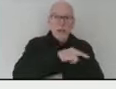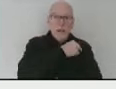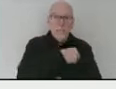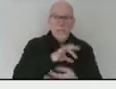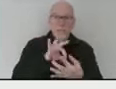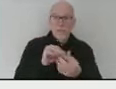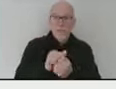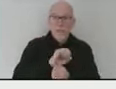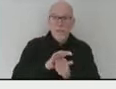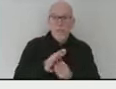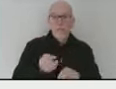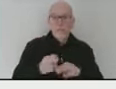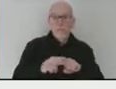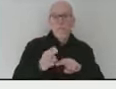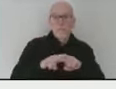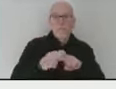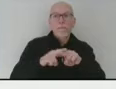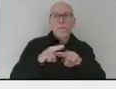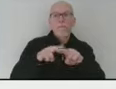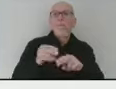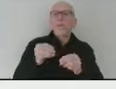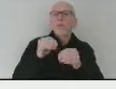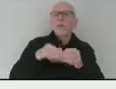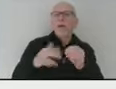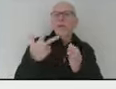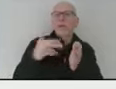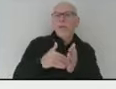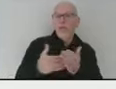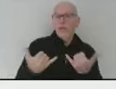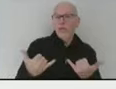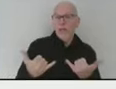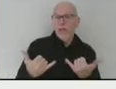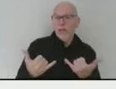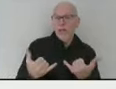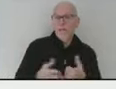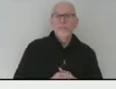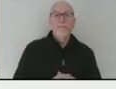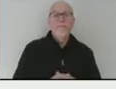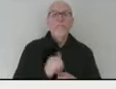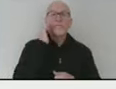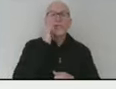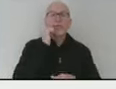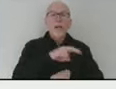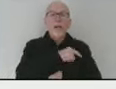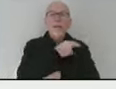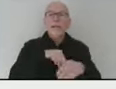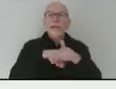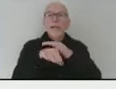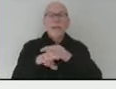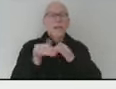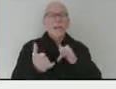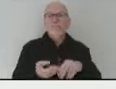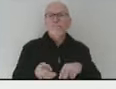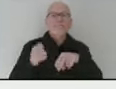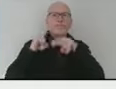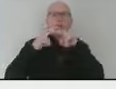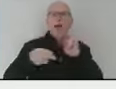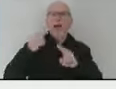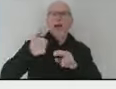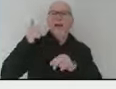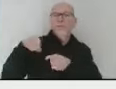symptoms continues to rise and was over 3,000 today. Daily hospital admissions are also at their highest level since the beginning